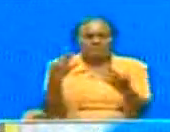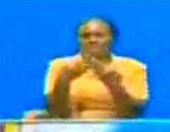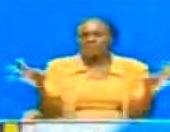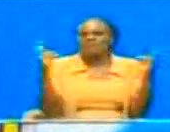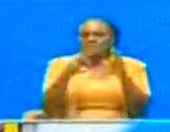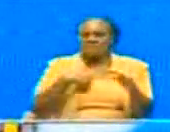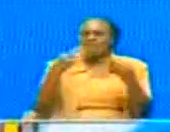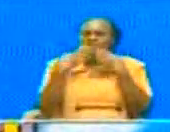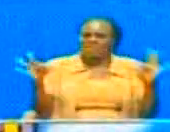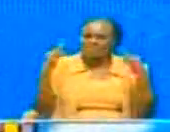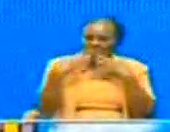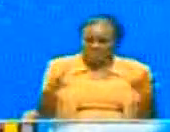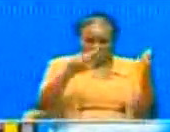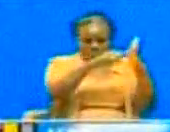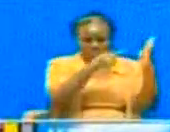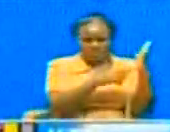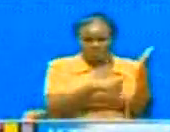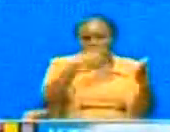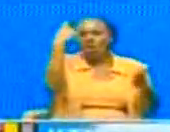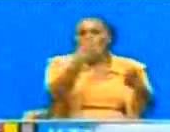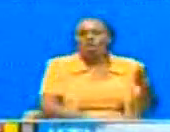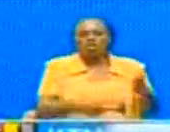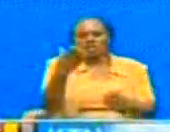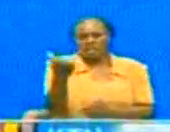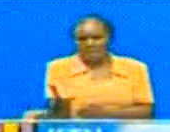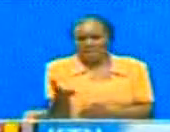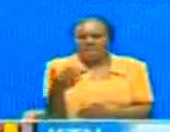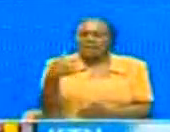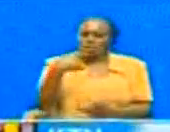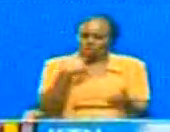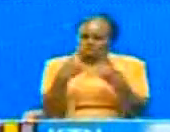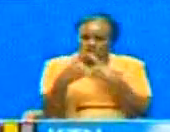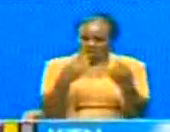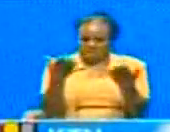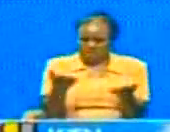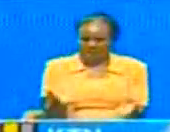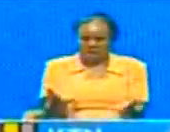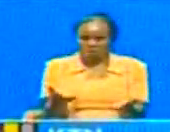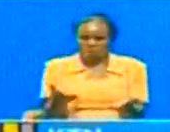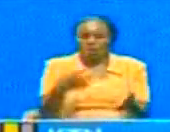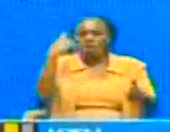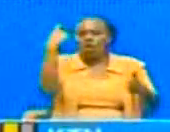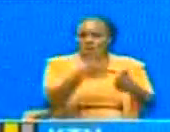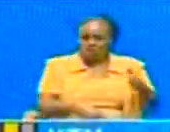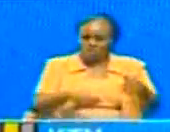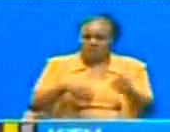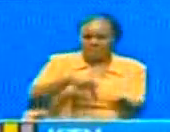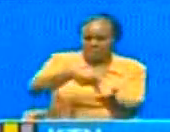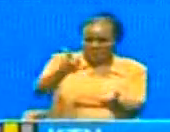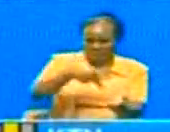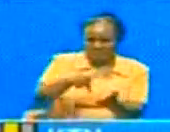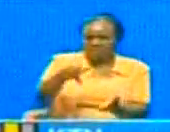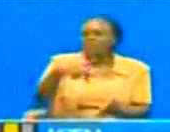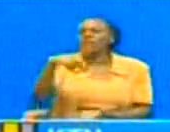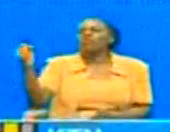out with costs. I'm actually, as we speak, pursuing costs. Now watu ambao